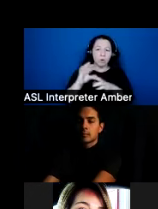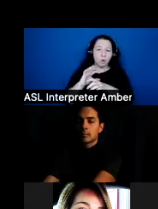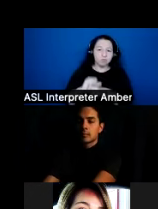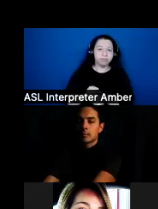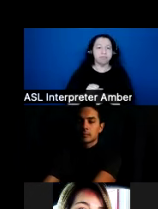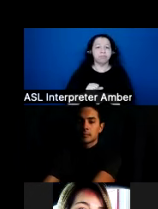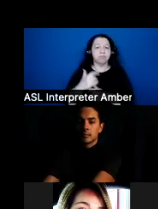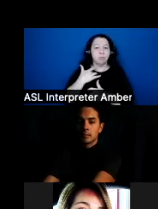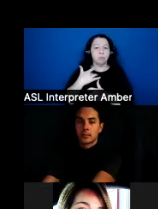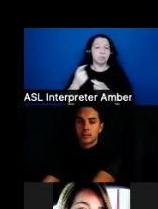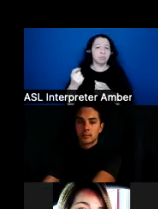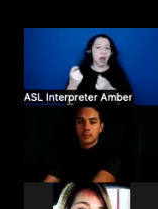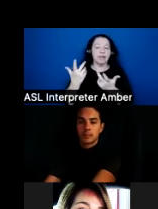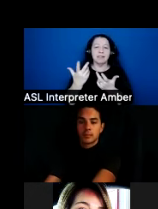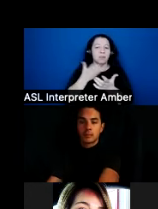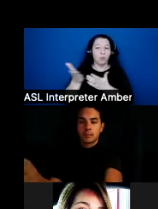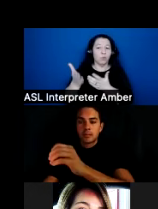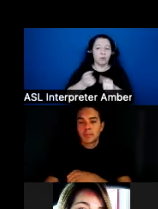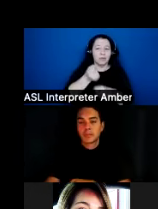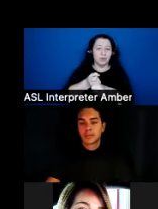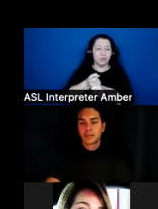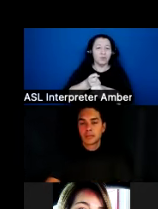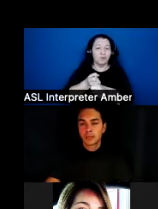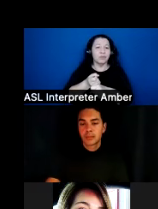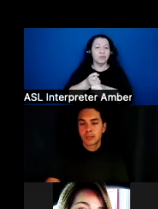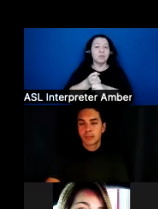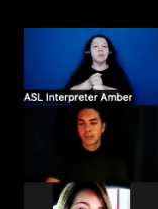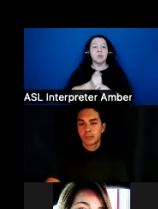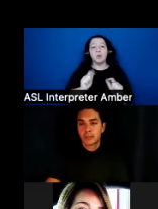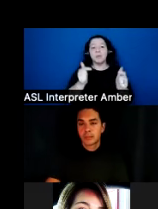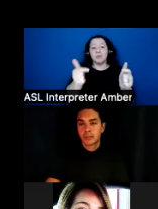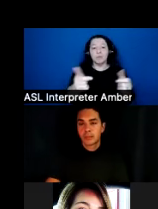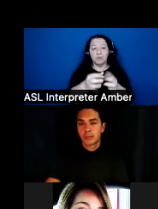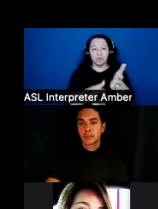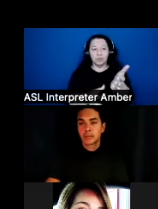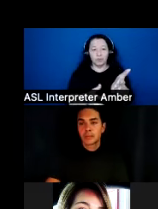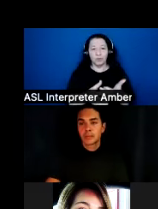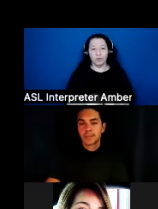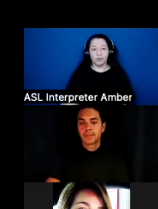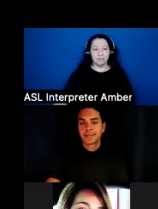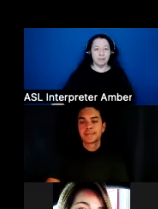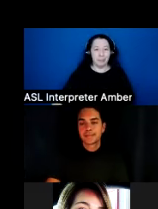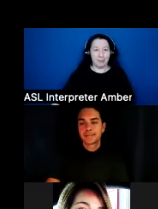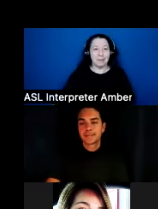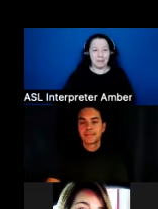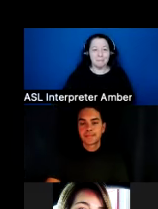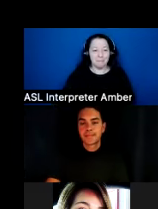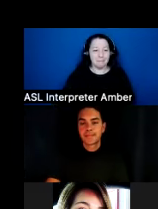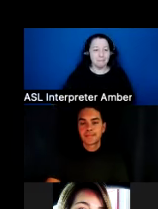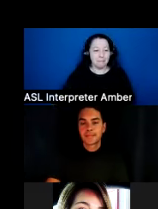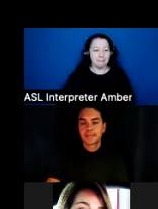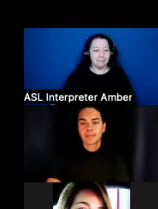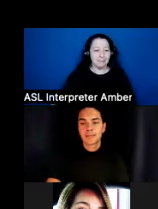especially gold rush came into the area, like directly where my tribe sits. And when we were put into